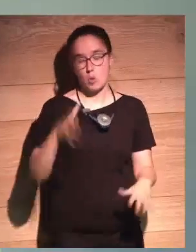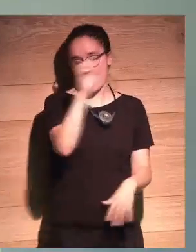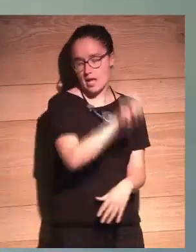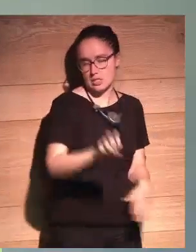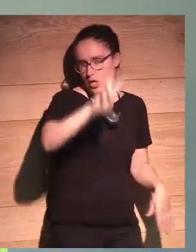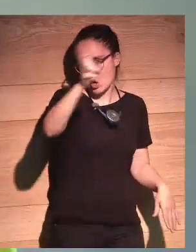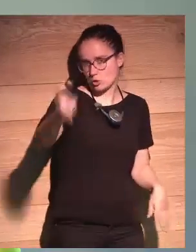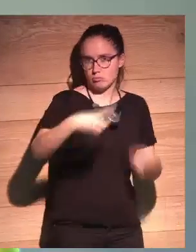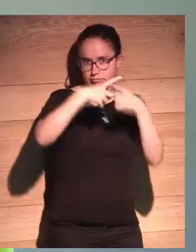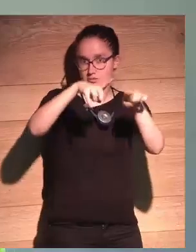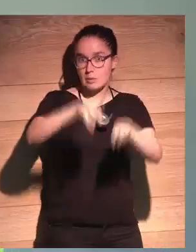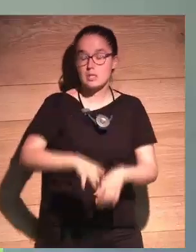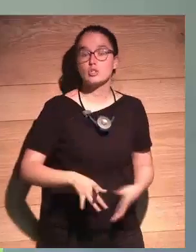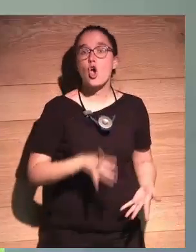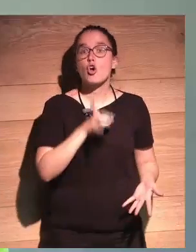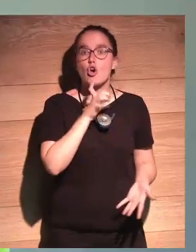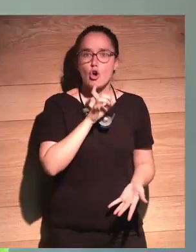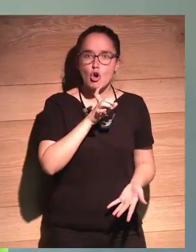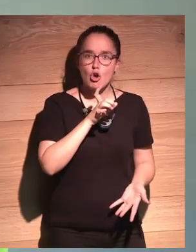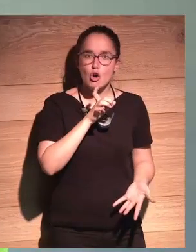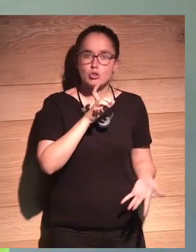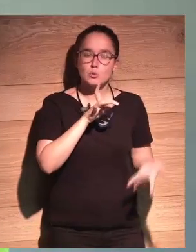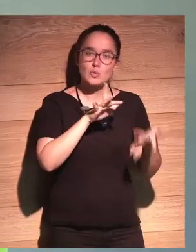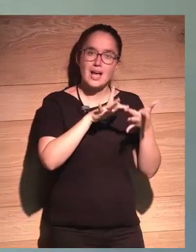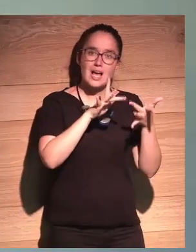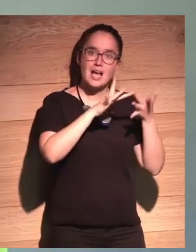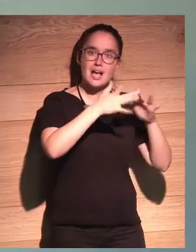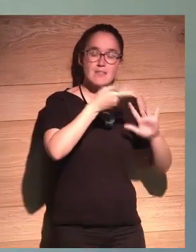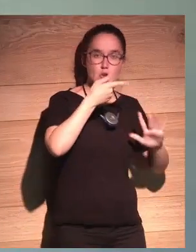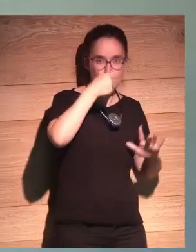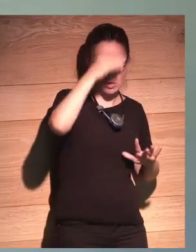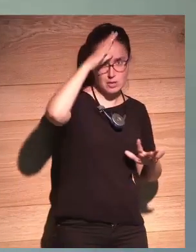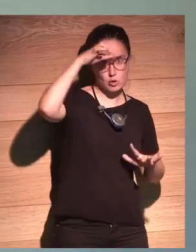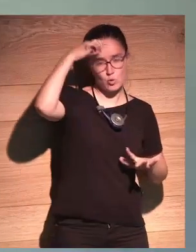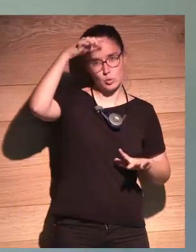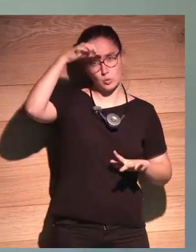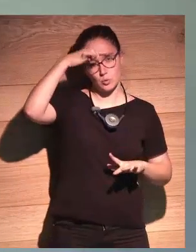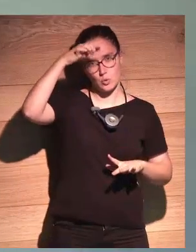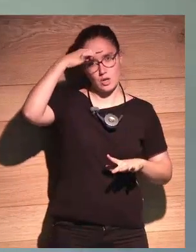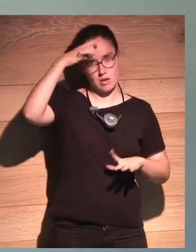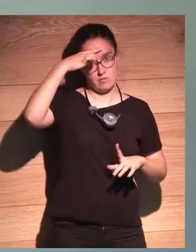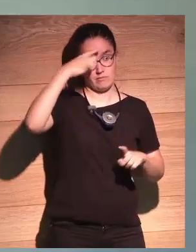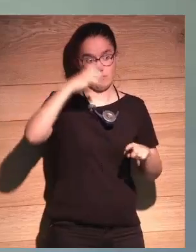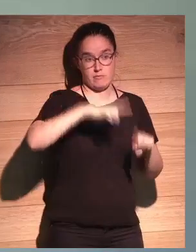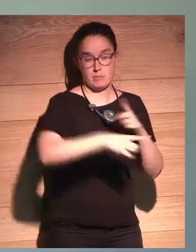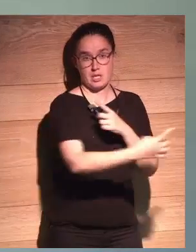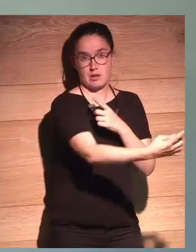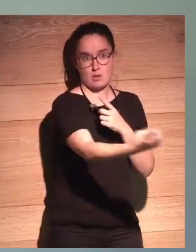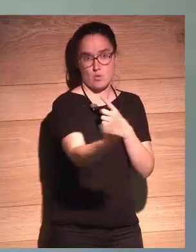but in France, there's something different, in Asia, etc. So how a relationship between knowledge, the cultural